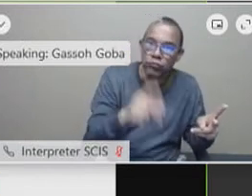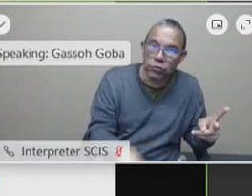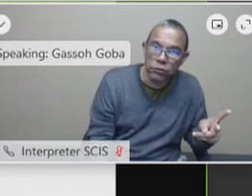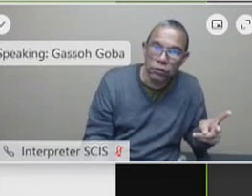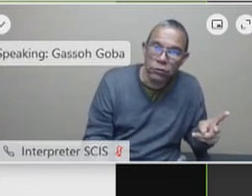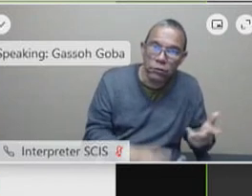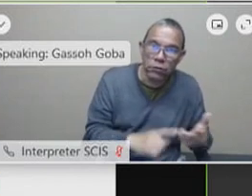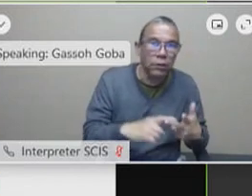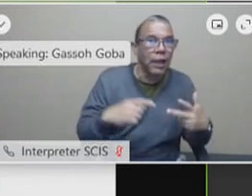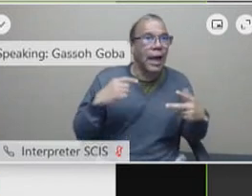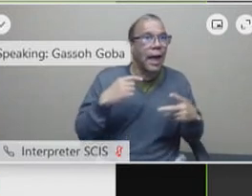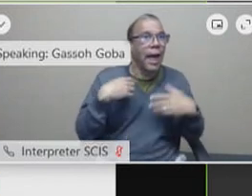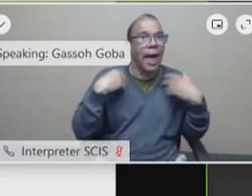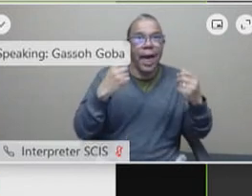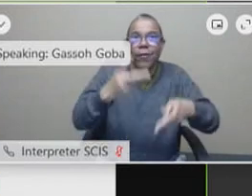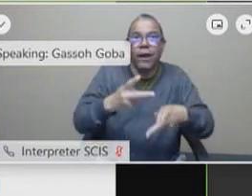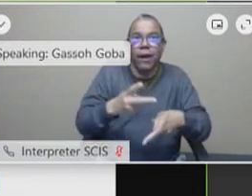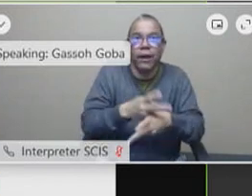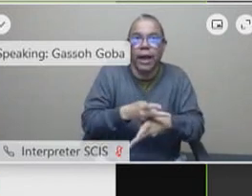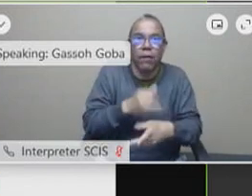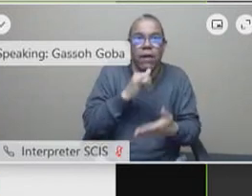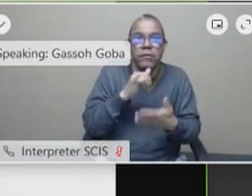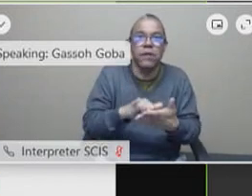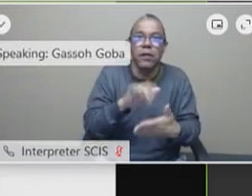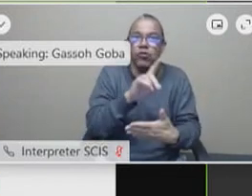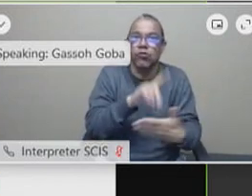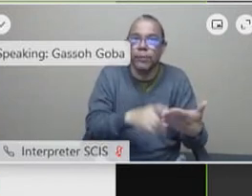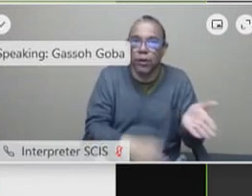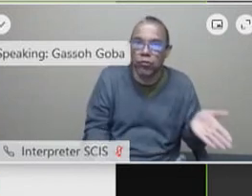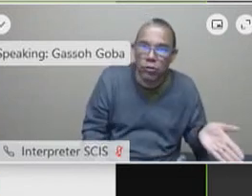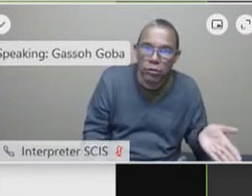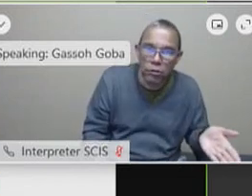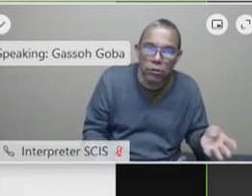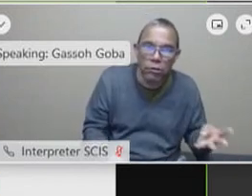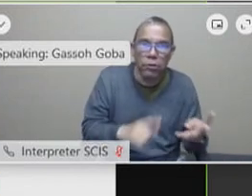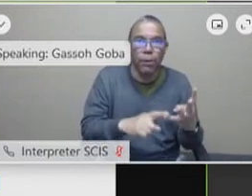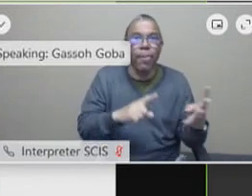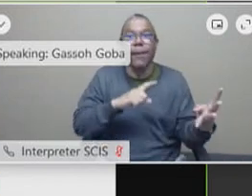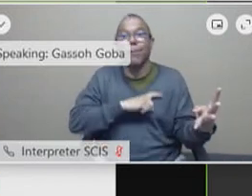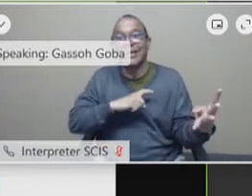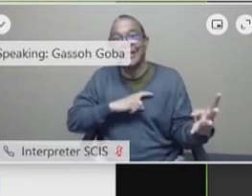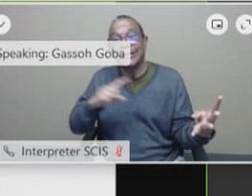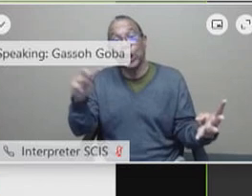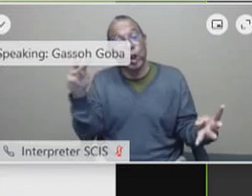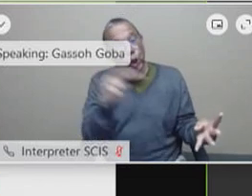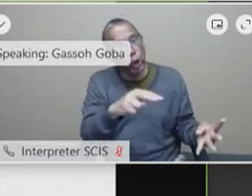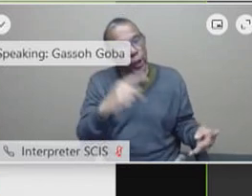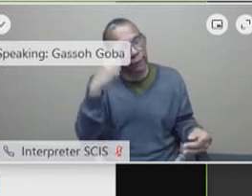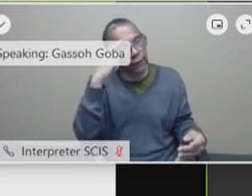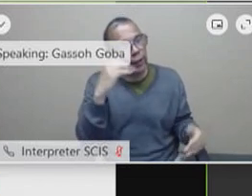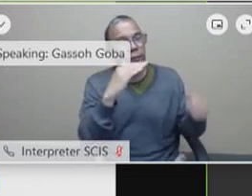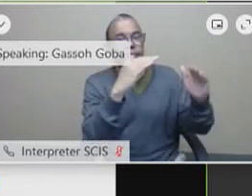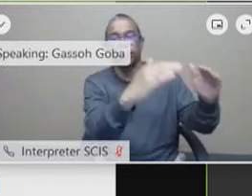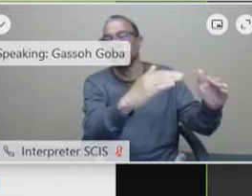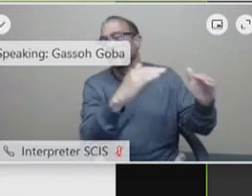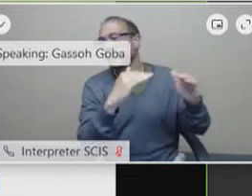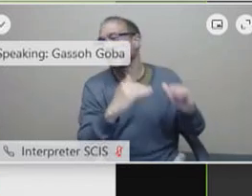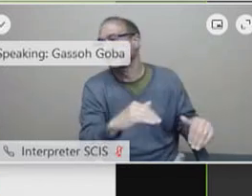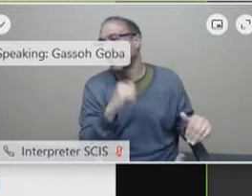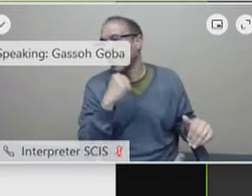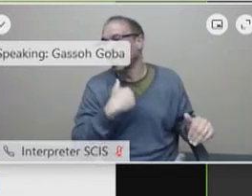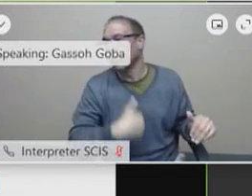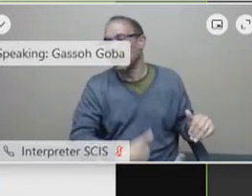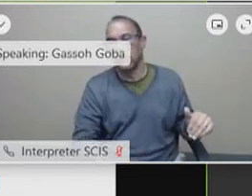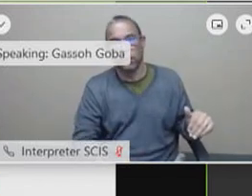healthcare that doesn't discriminate against you, police officers who don't see you as less than human. Again, I am urging